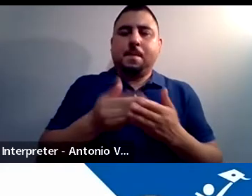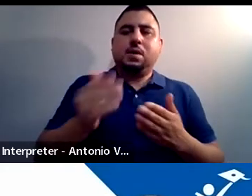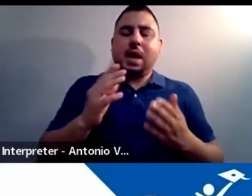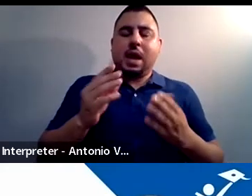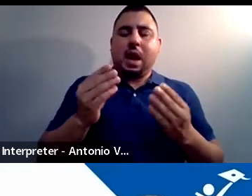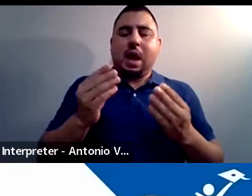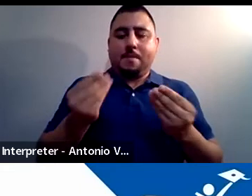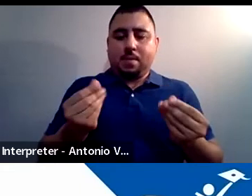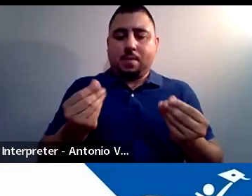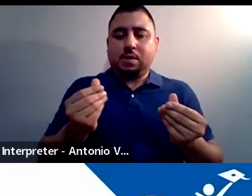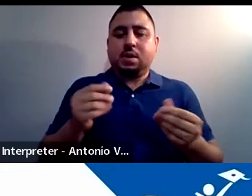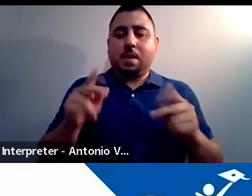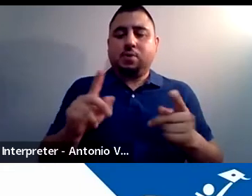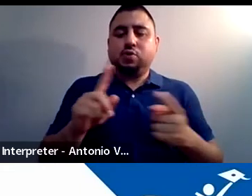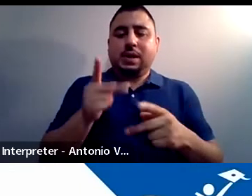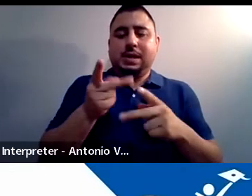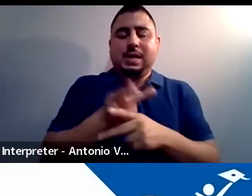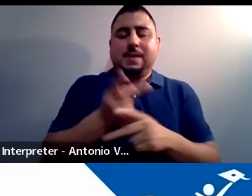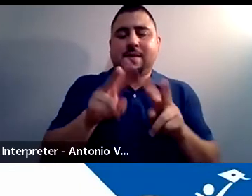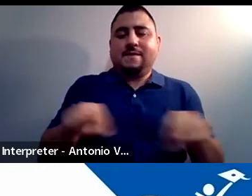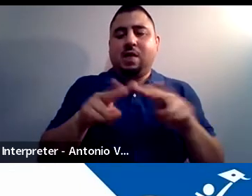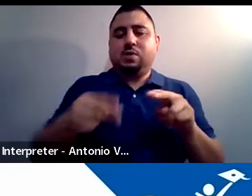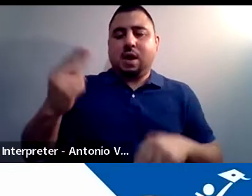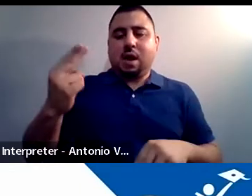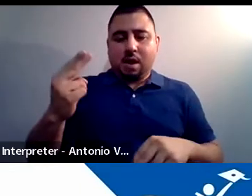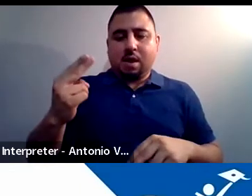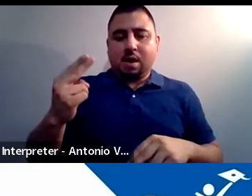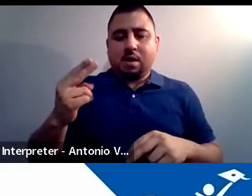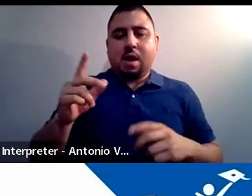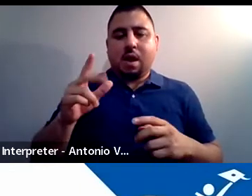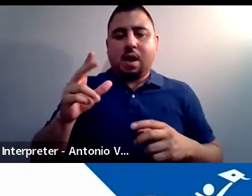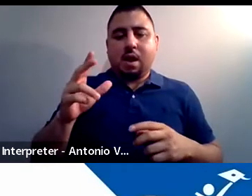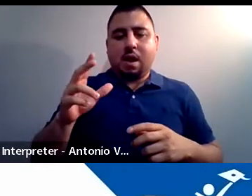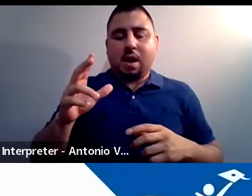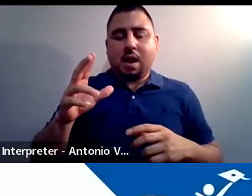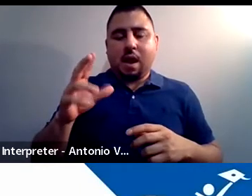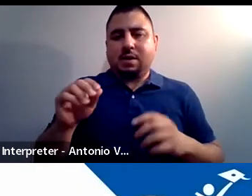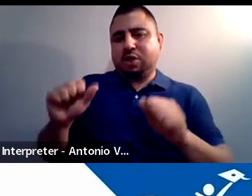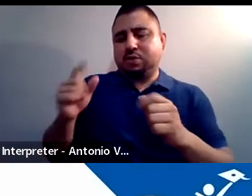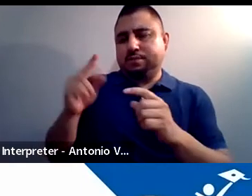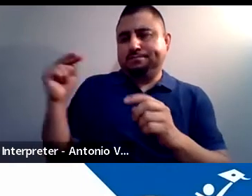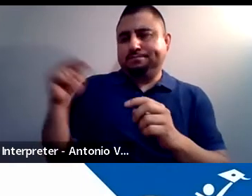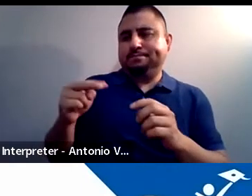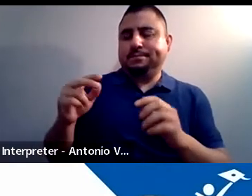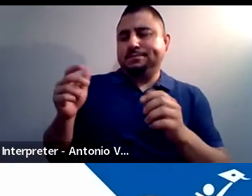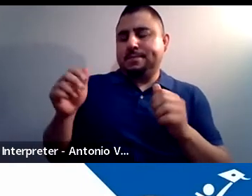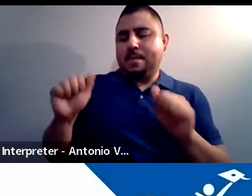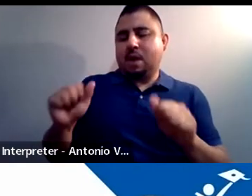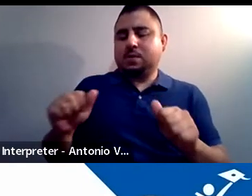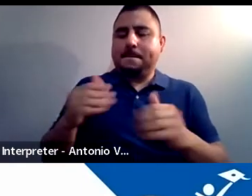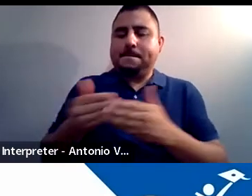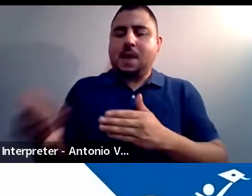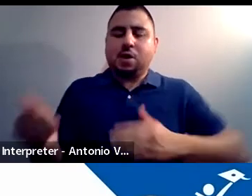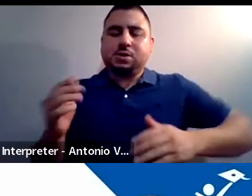properties of the opportunity to keep values high and attractive to prospective buyers. I urge the board to reject these